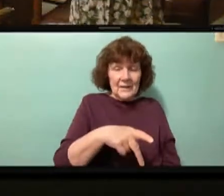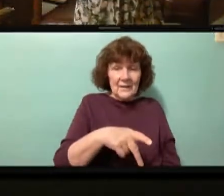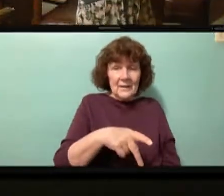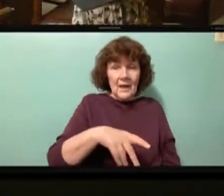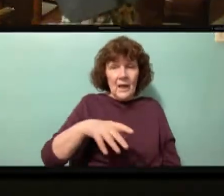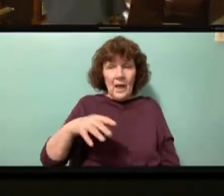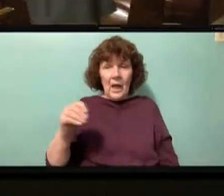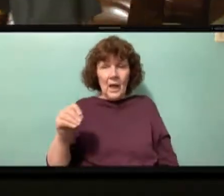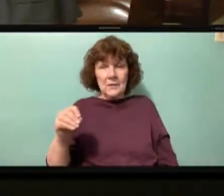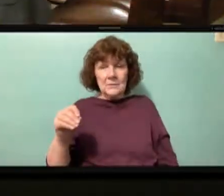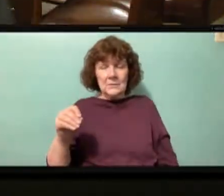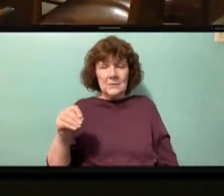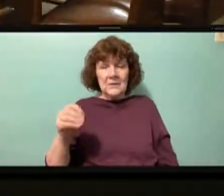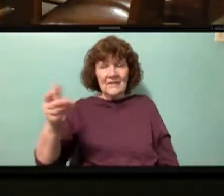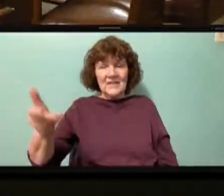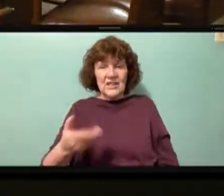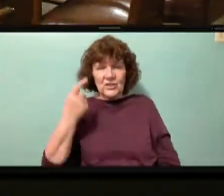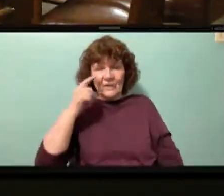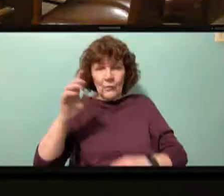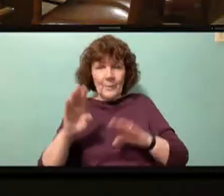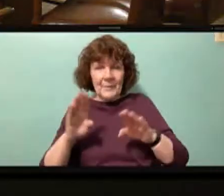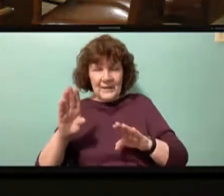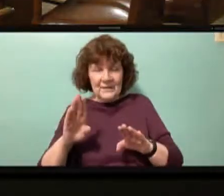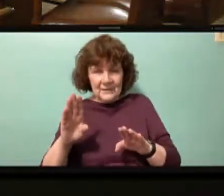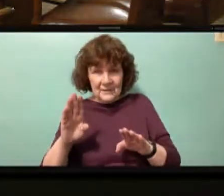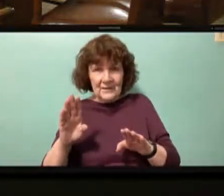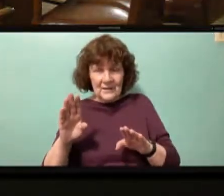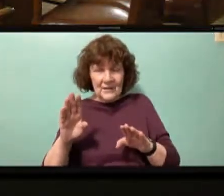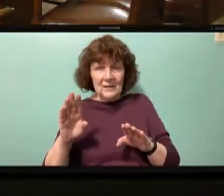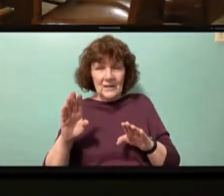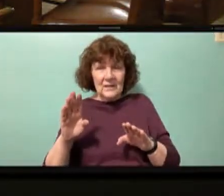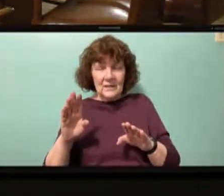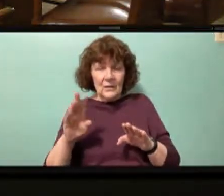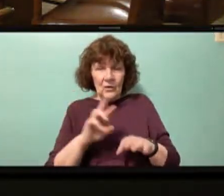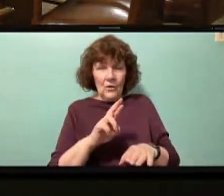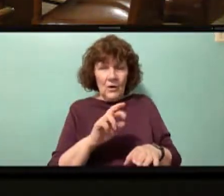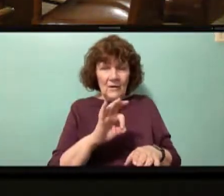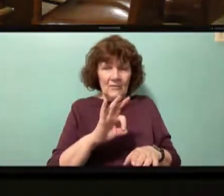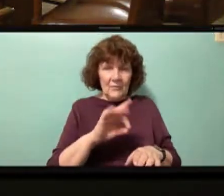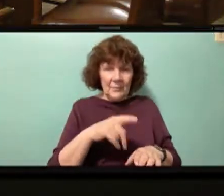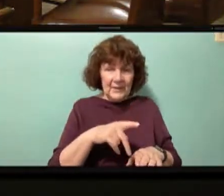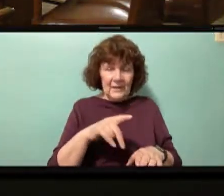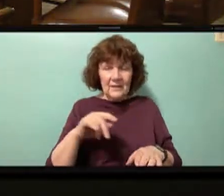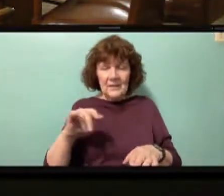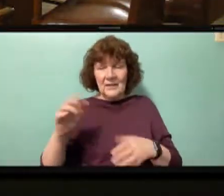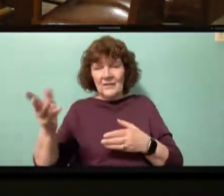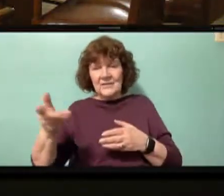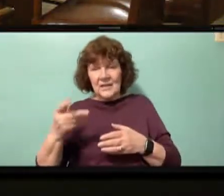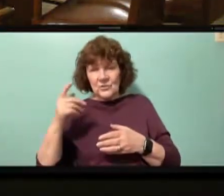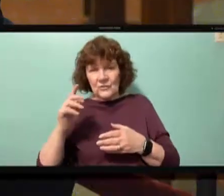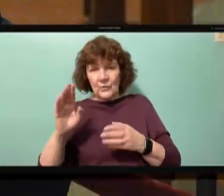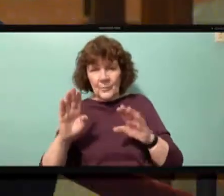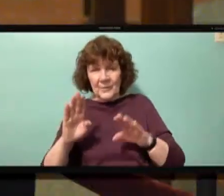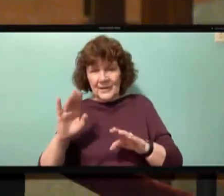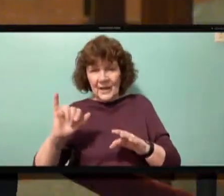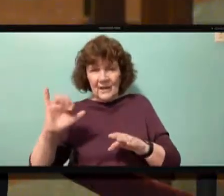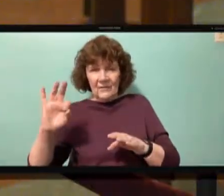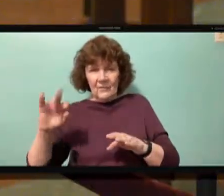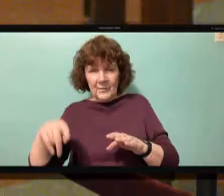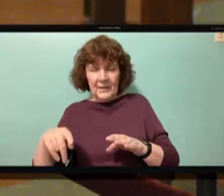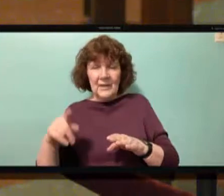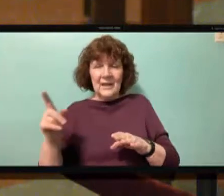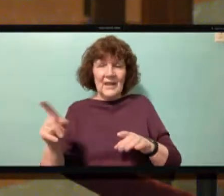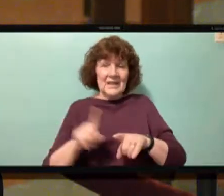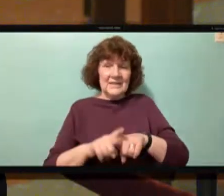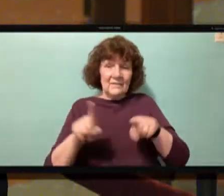and invitations for bid on the other hand. Right. So the distinction you just drew is